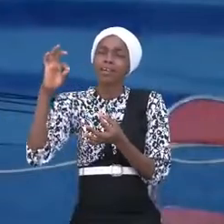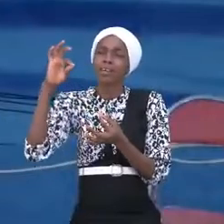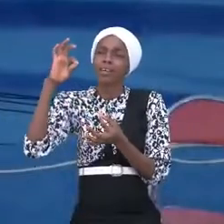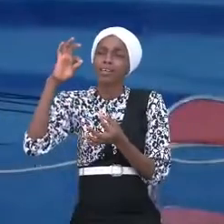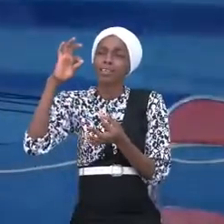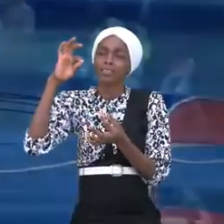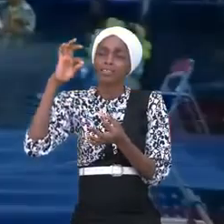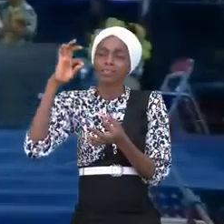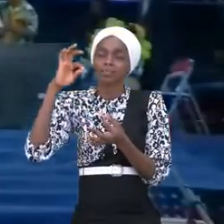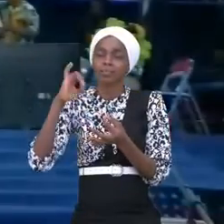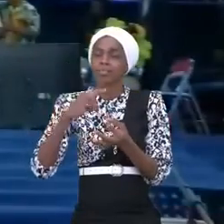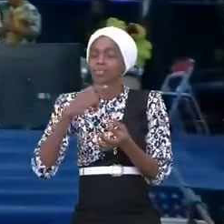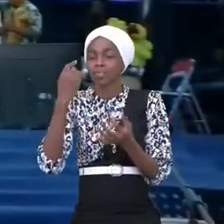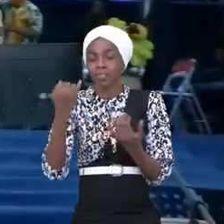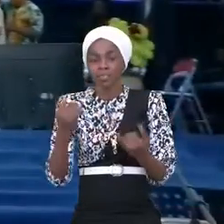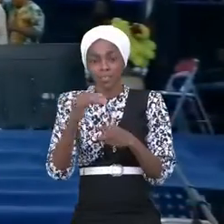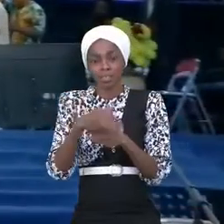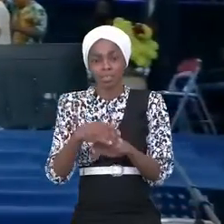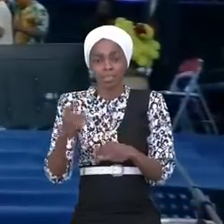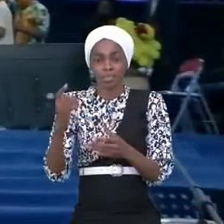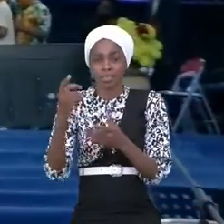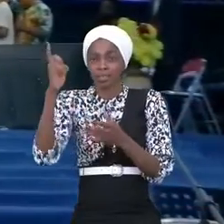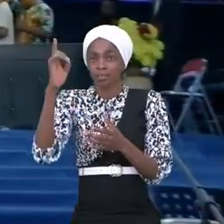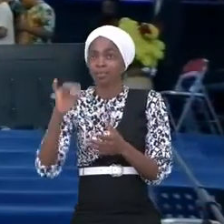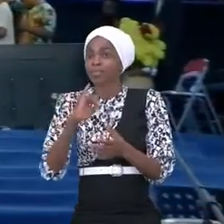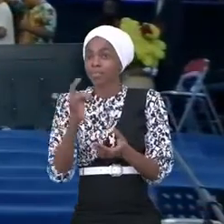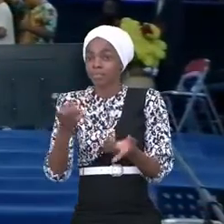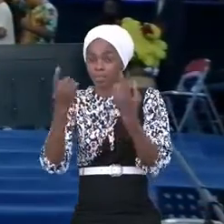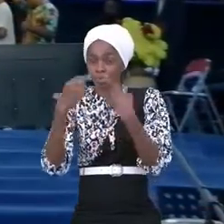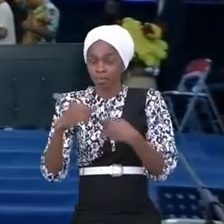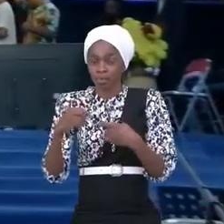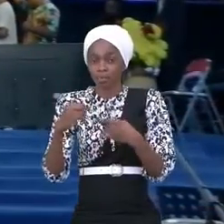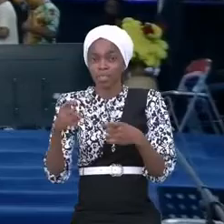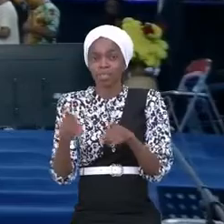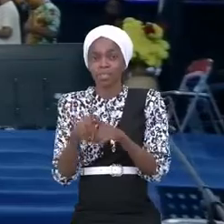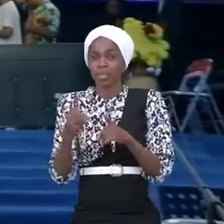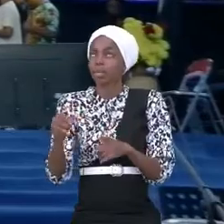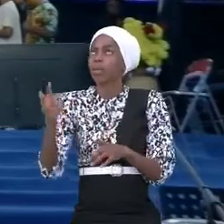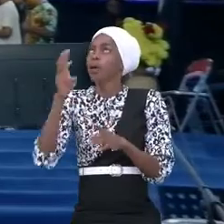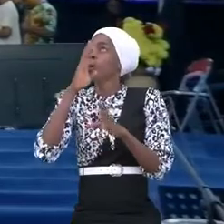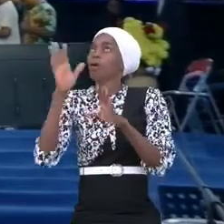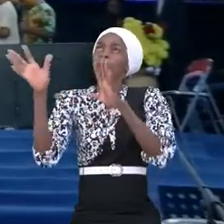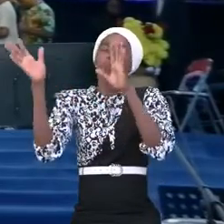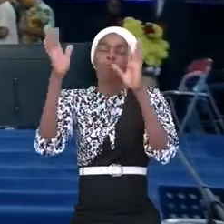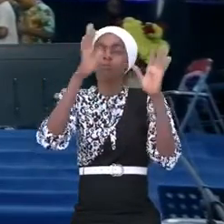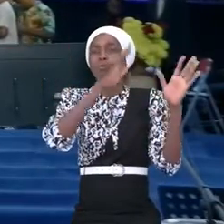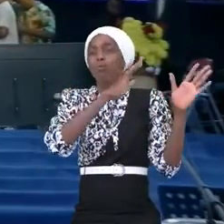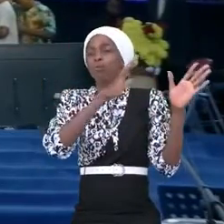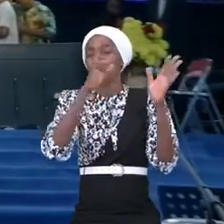I said tonight is coming like a rushing mighty wind, Holy Spirit.